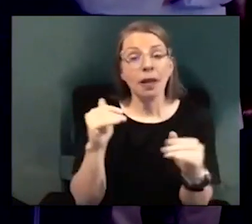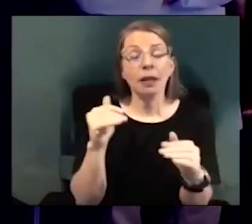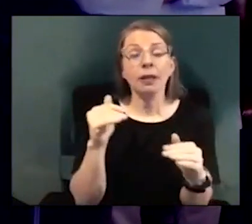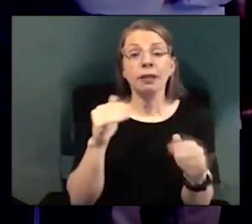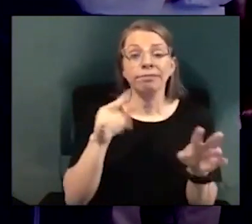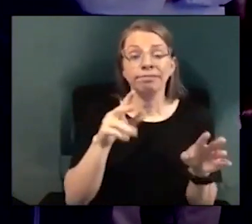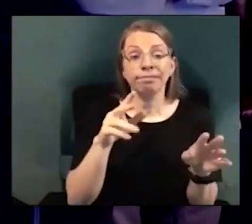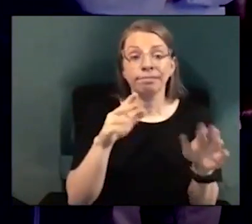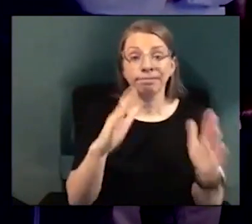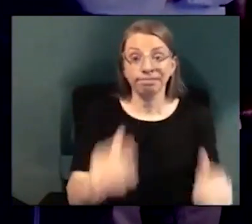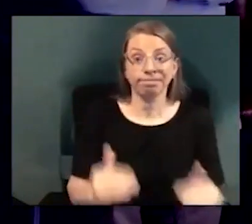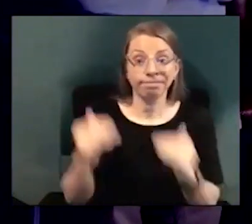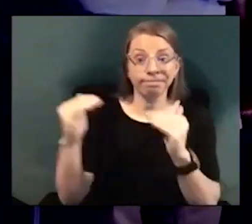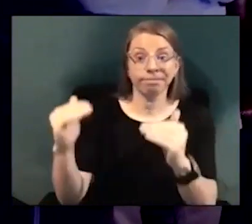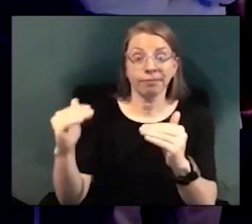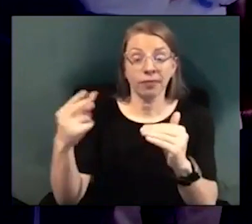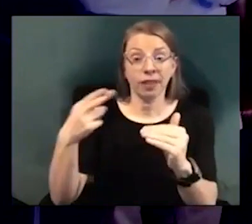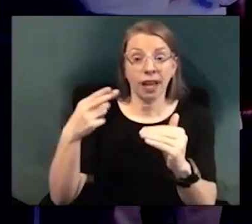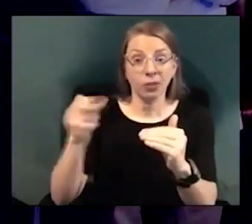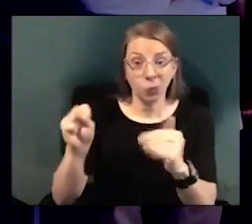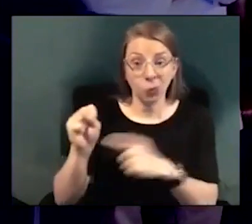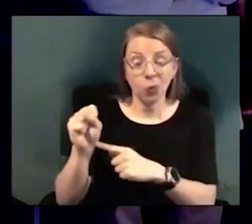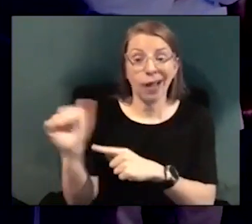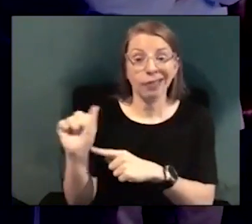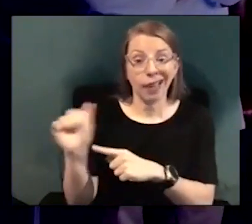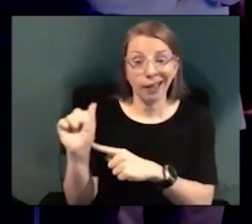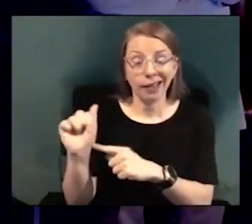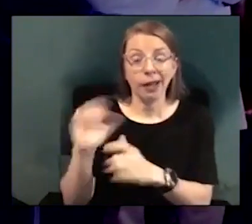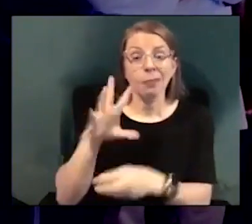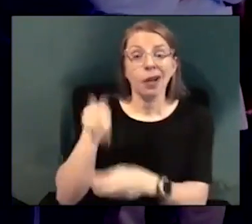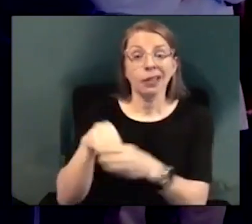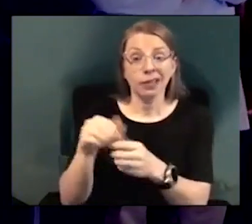athletics and participation, this vaccine will be able